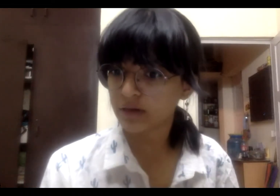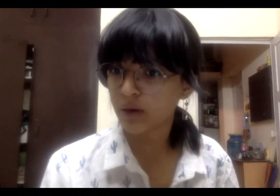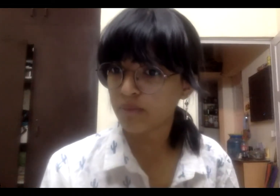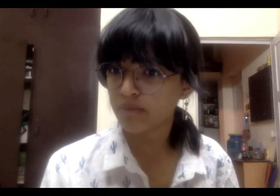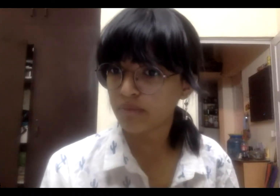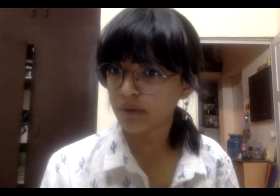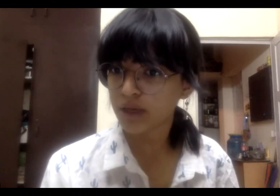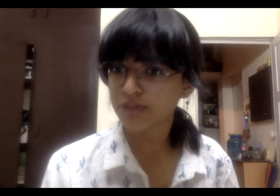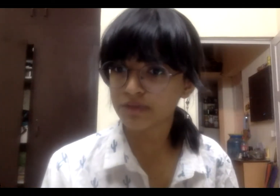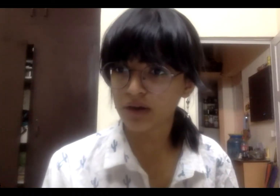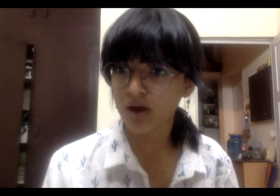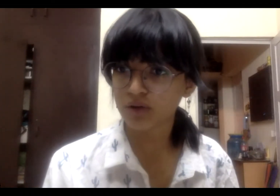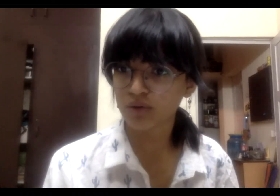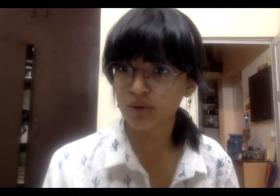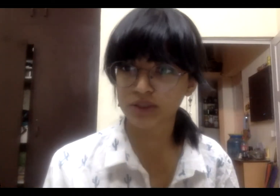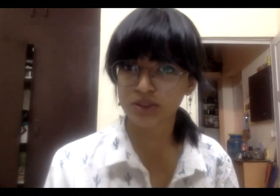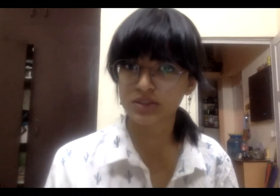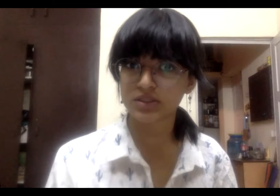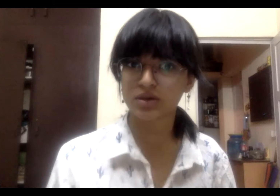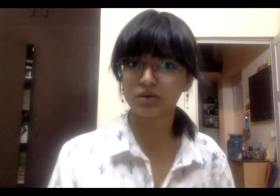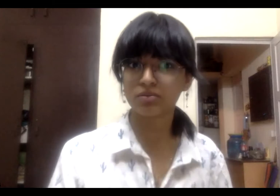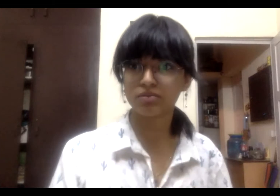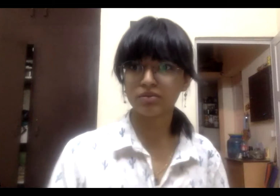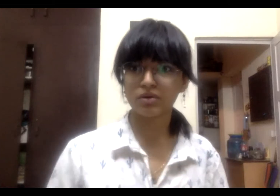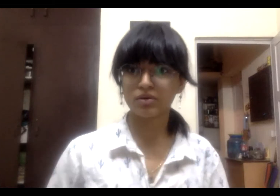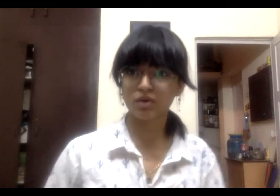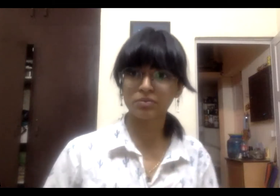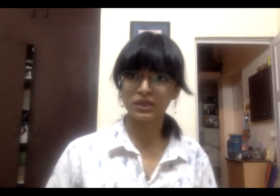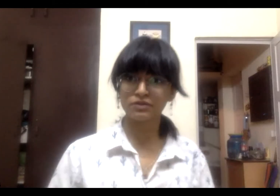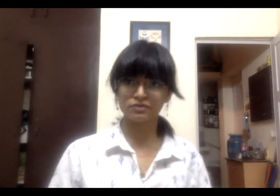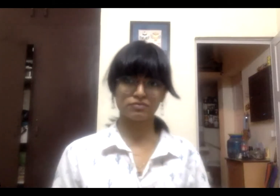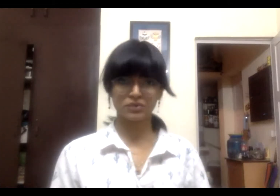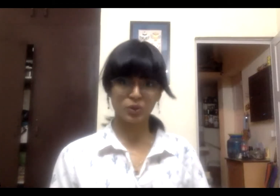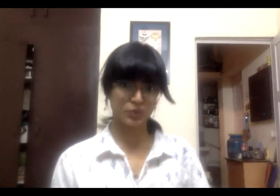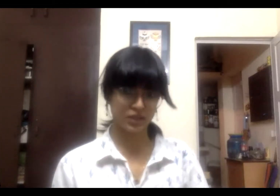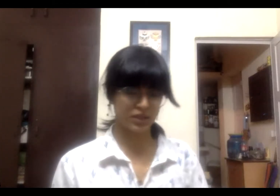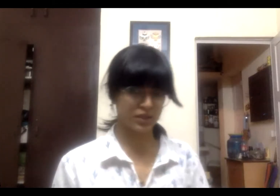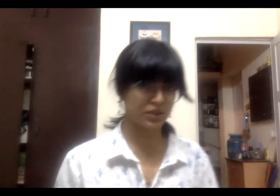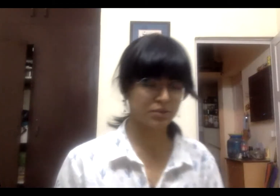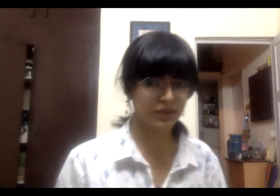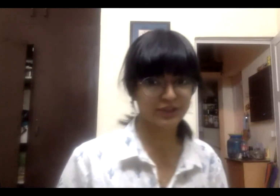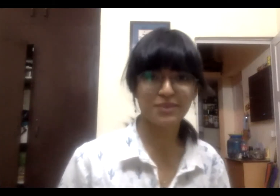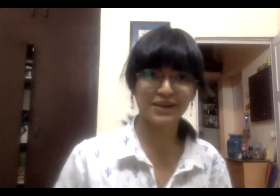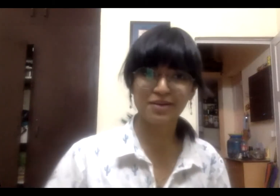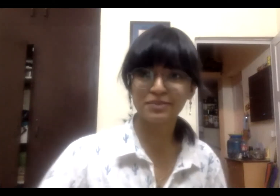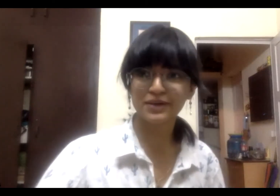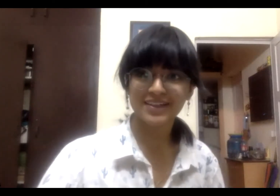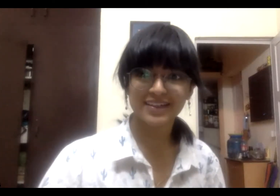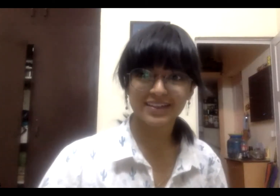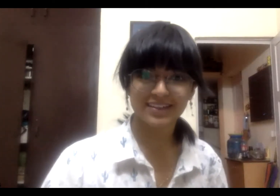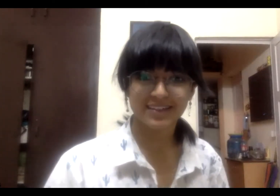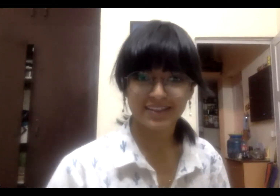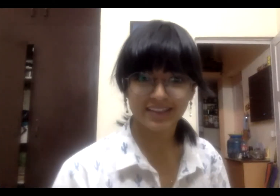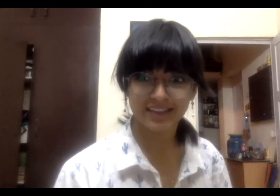And if there are no questions, I believe we can begin wrapping up.